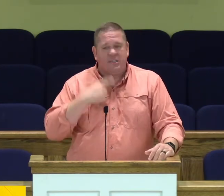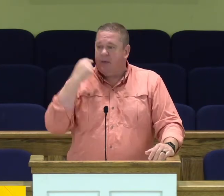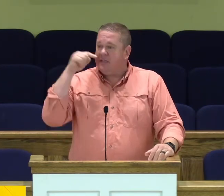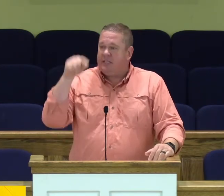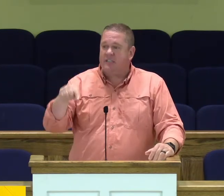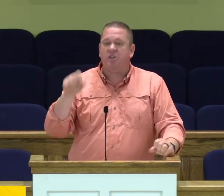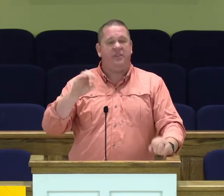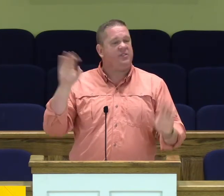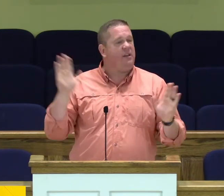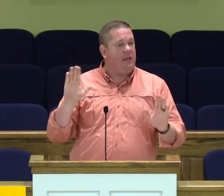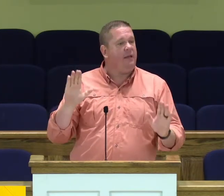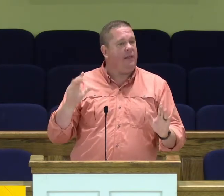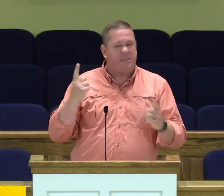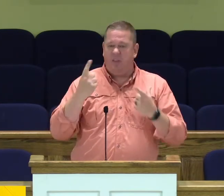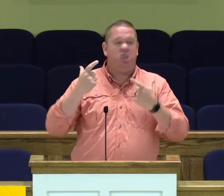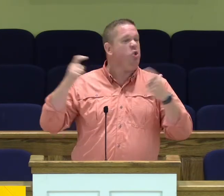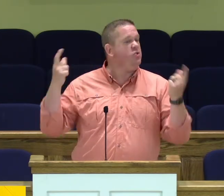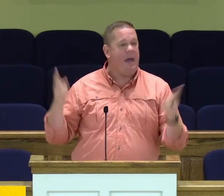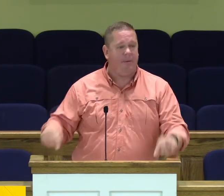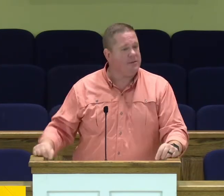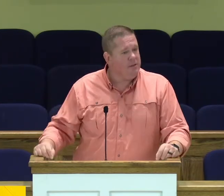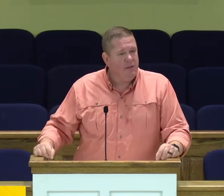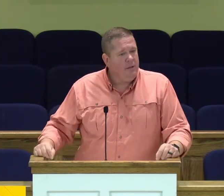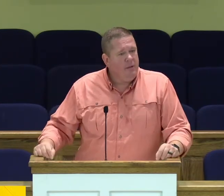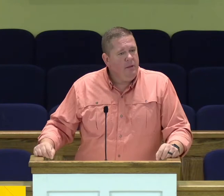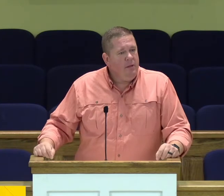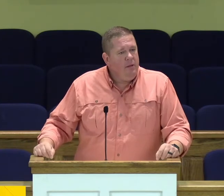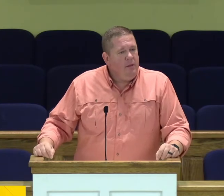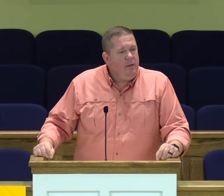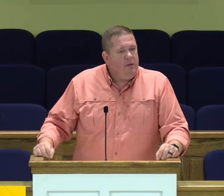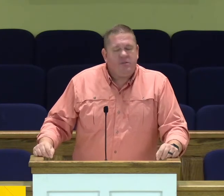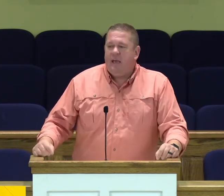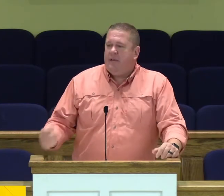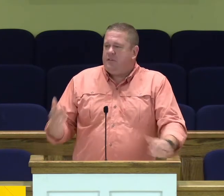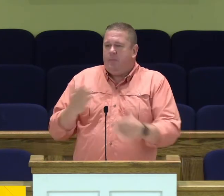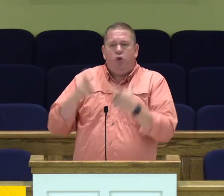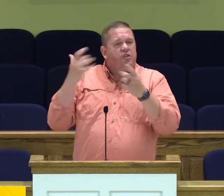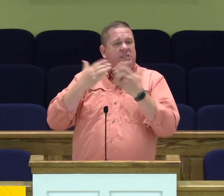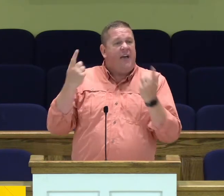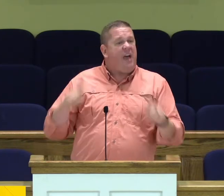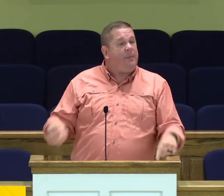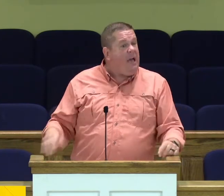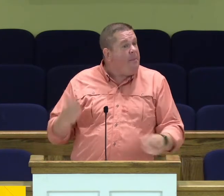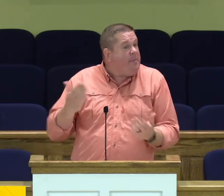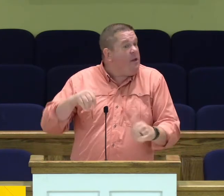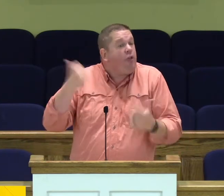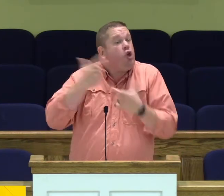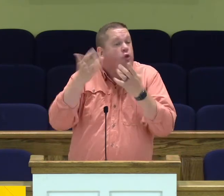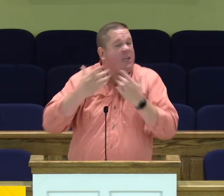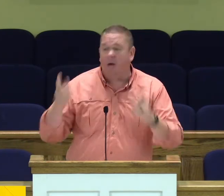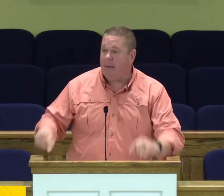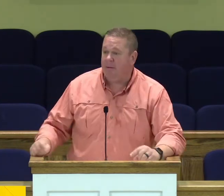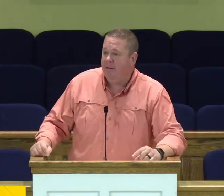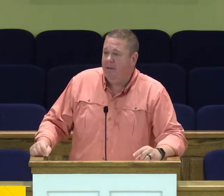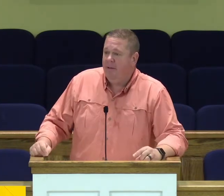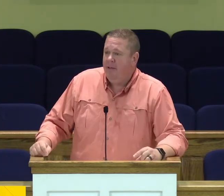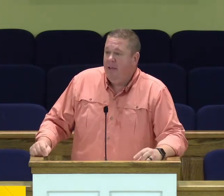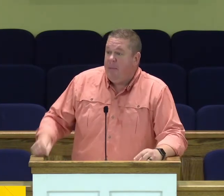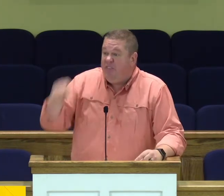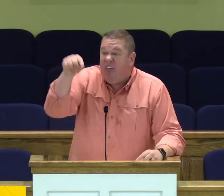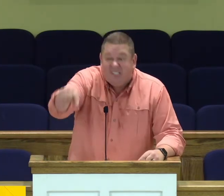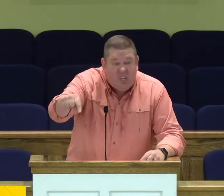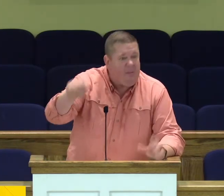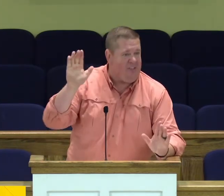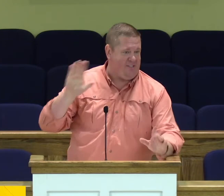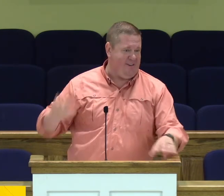Sunday morning? I said, because this could be the Sunday that something huge happens. And you say, some huge things have happened. Yeah, but maybe another huge thing will happen. I